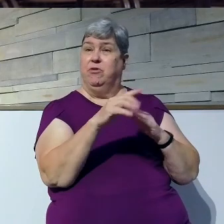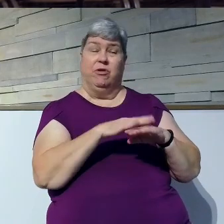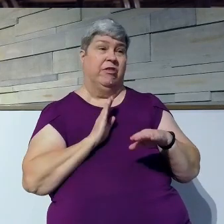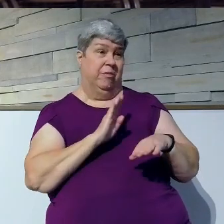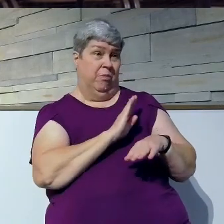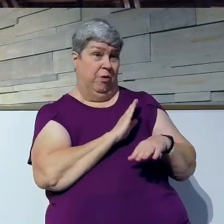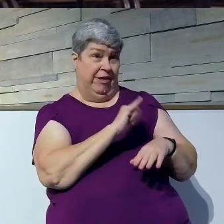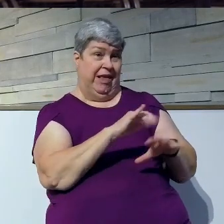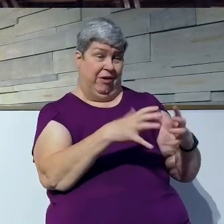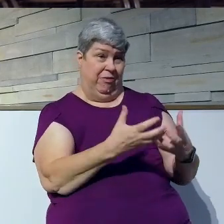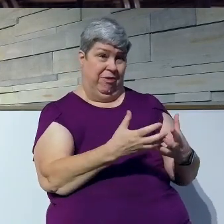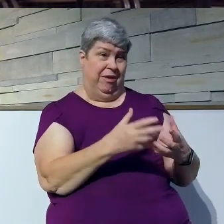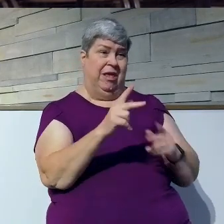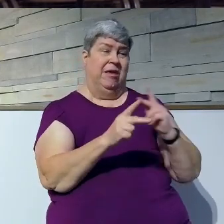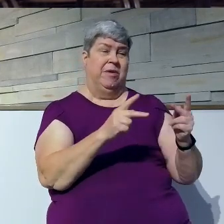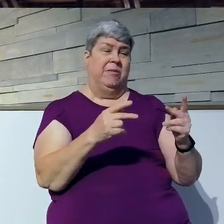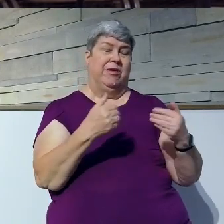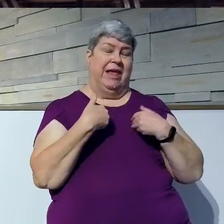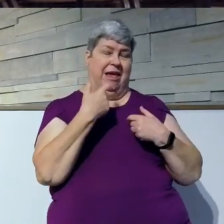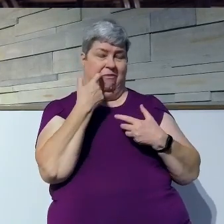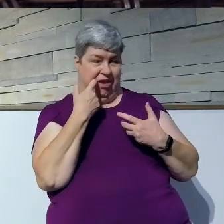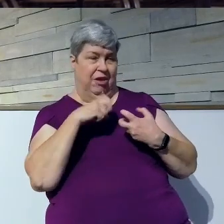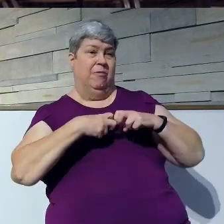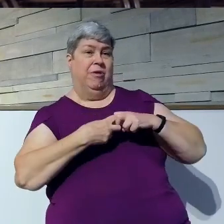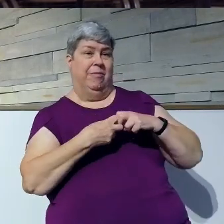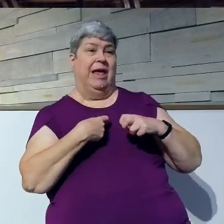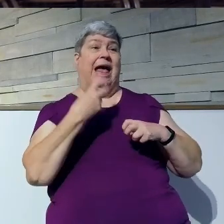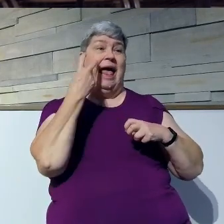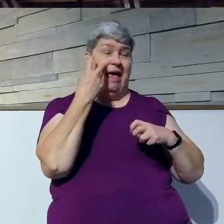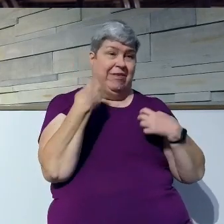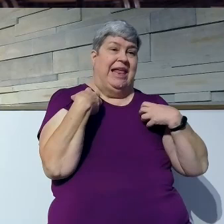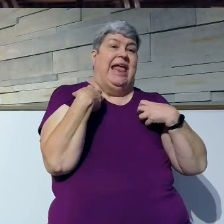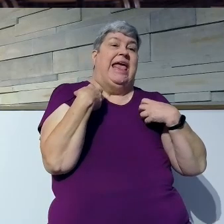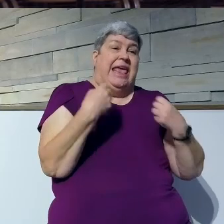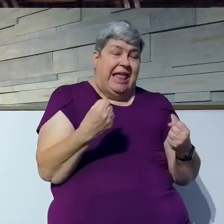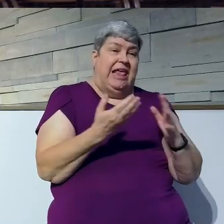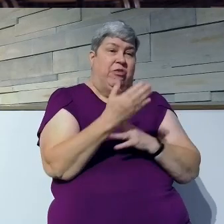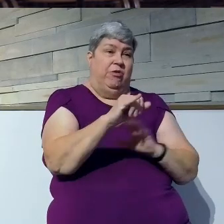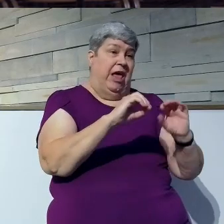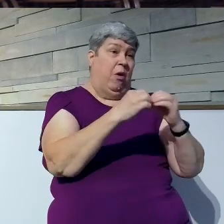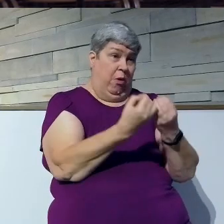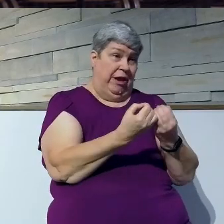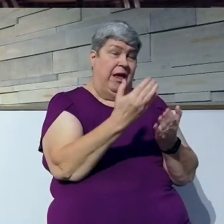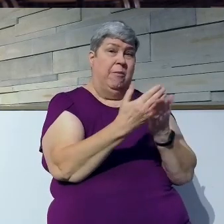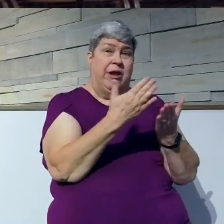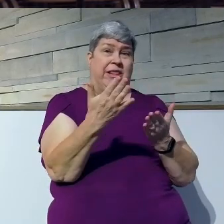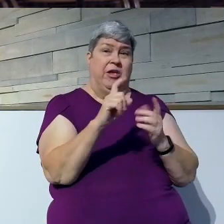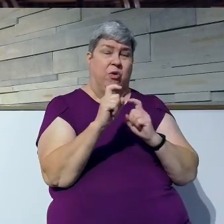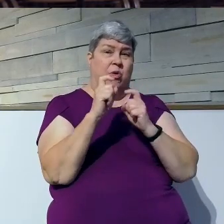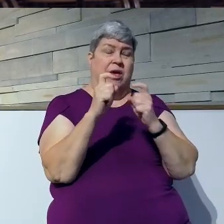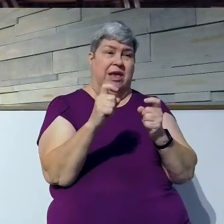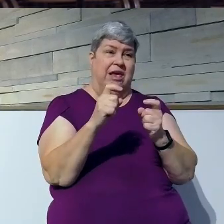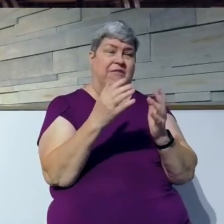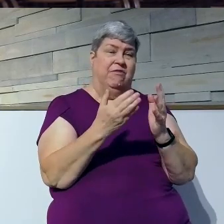board. Folks who've had lifestyle issues, I've seen healing through Broken Chains. Part of what you give in